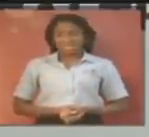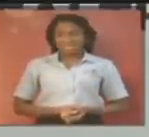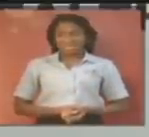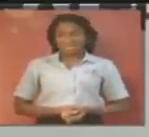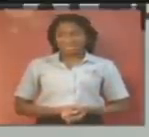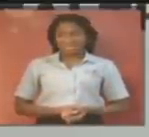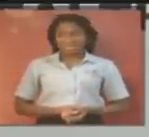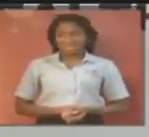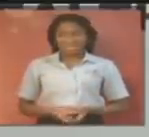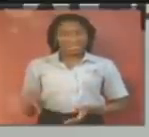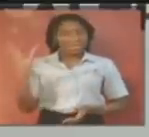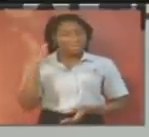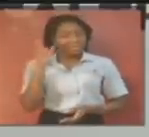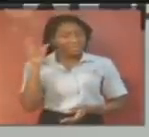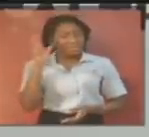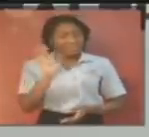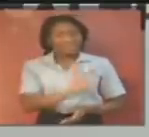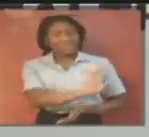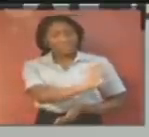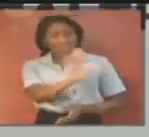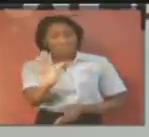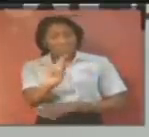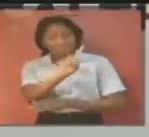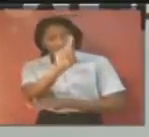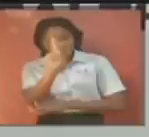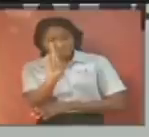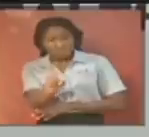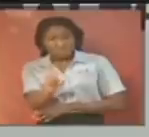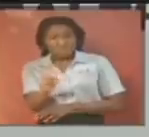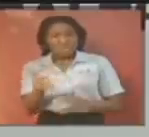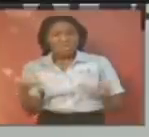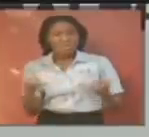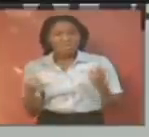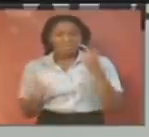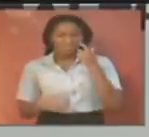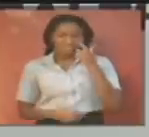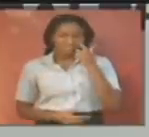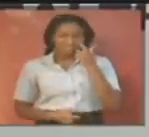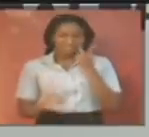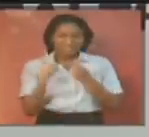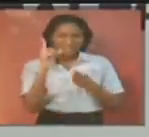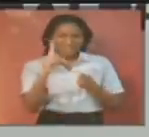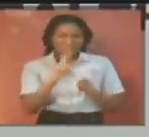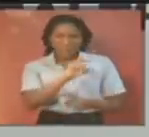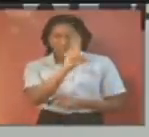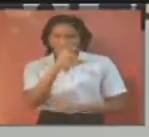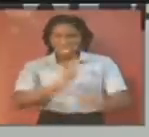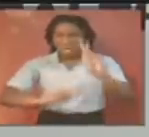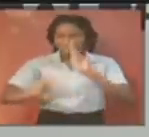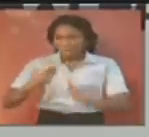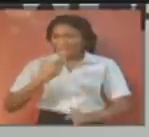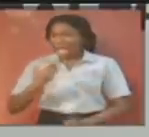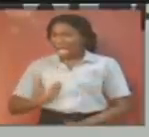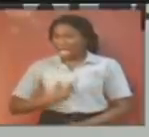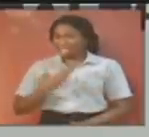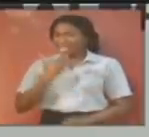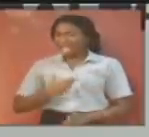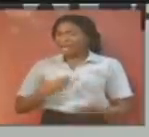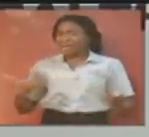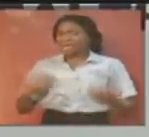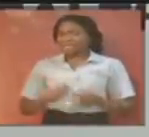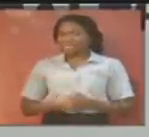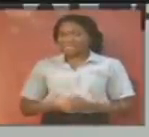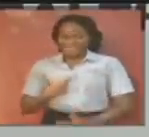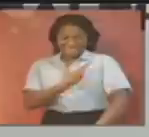members of the public. And today we have two such questions. We begin with the first question. Can I mix